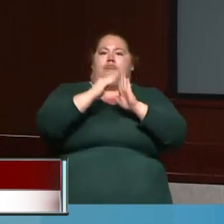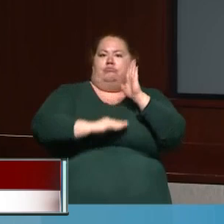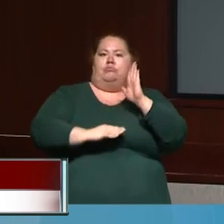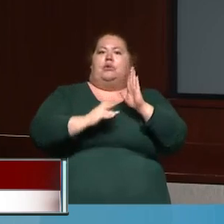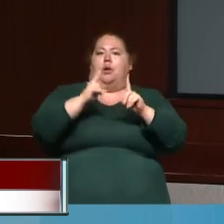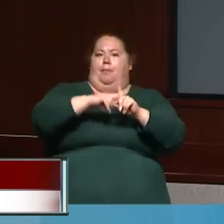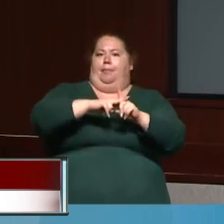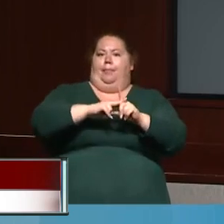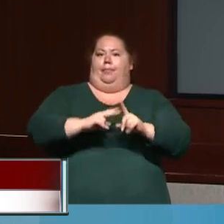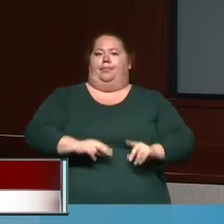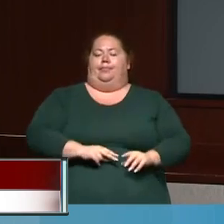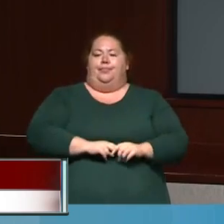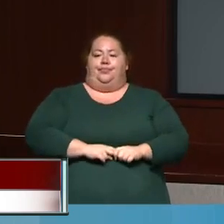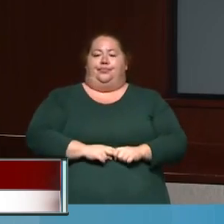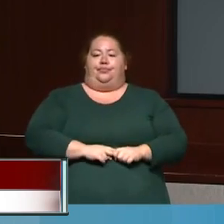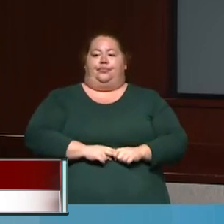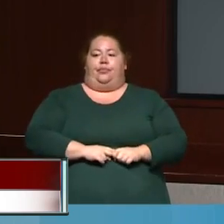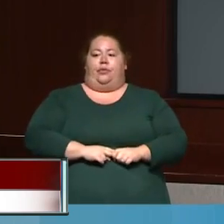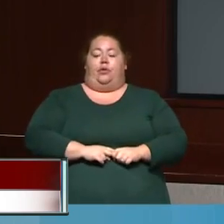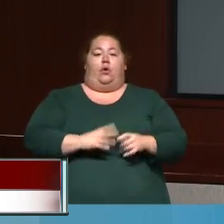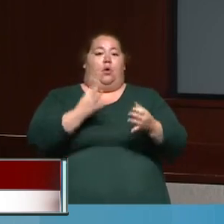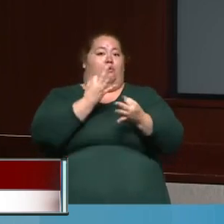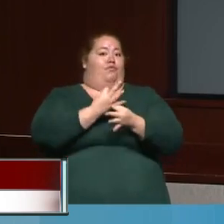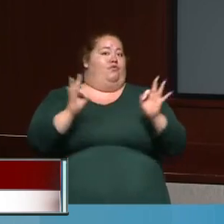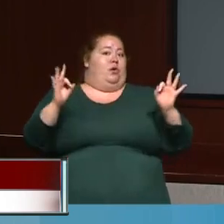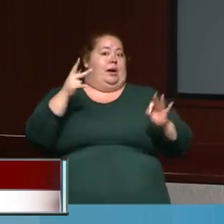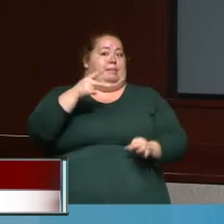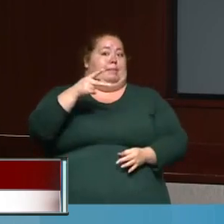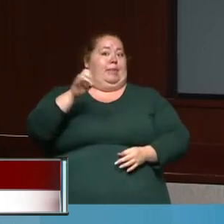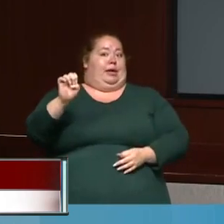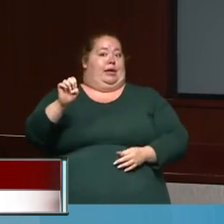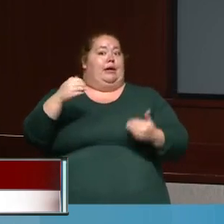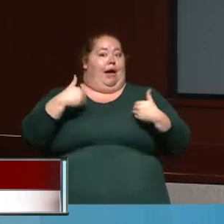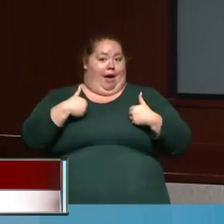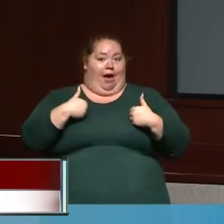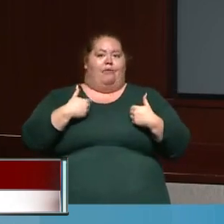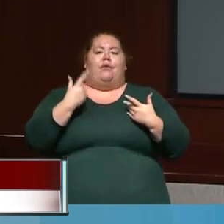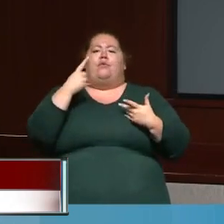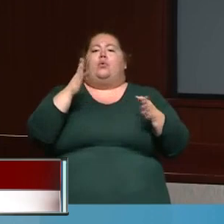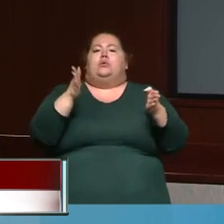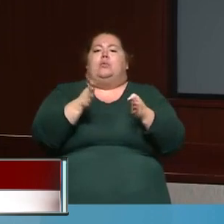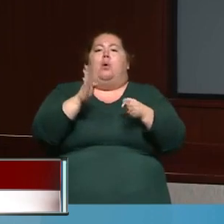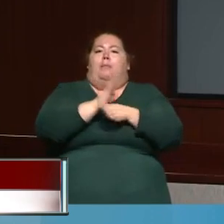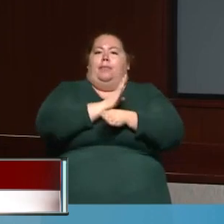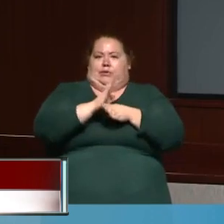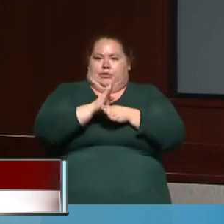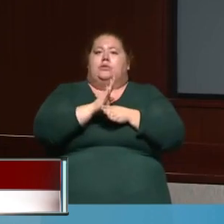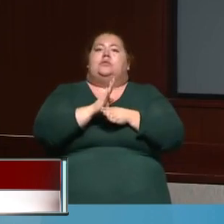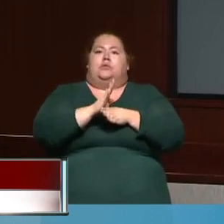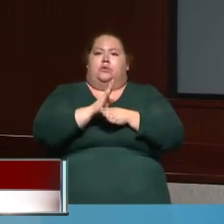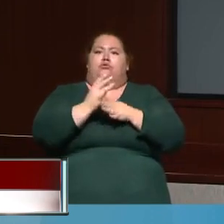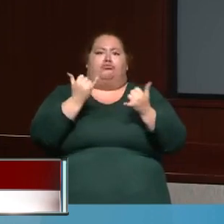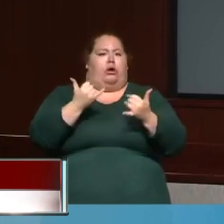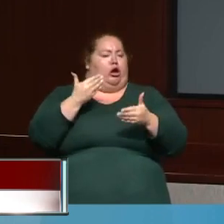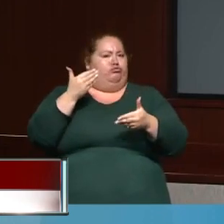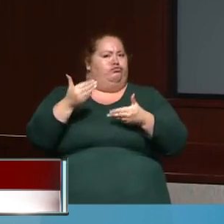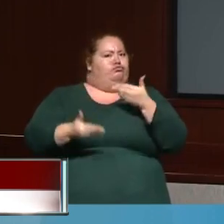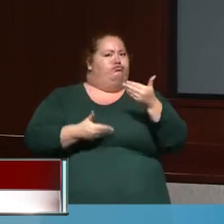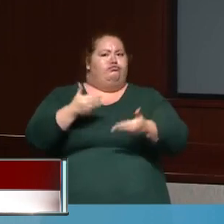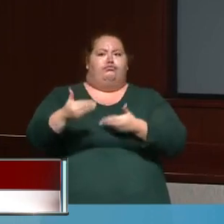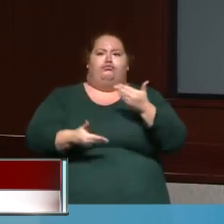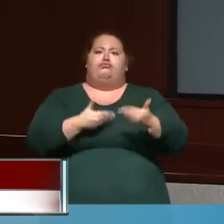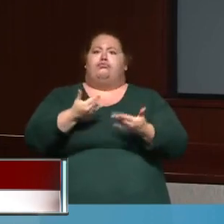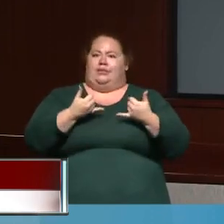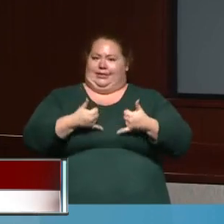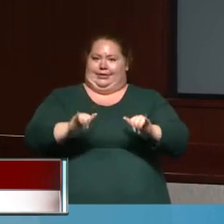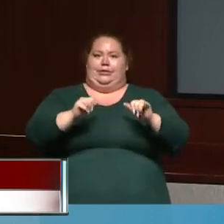Our free PPE support for small businesses continues at a very robust pace. We have